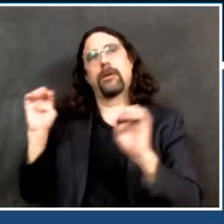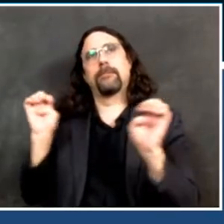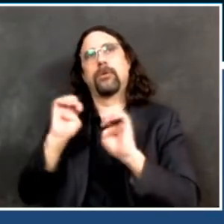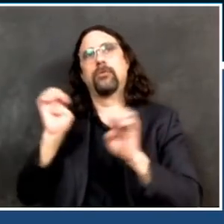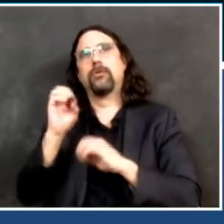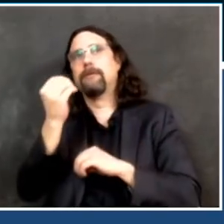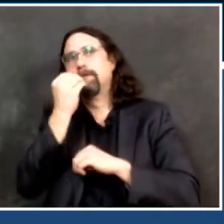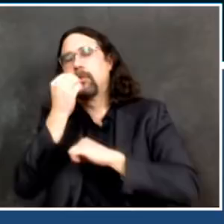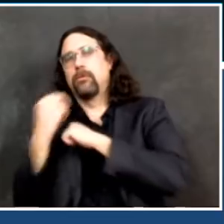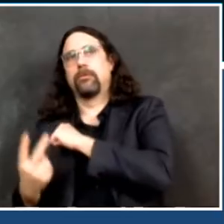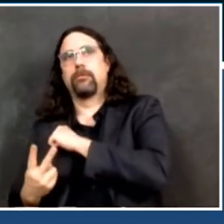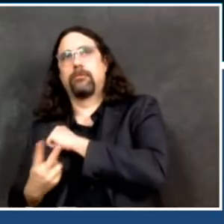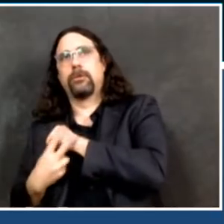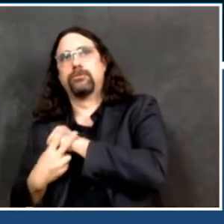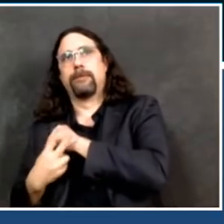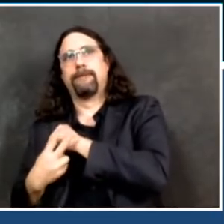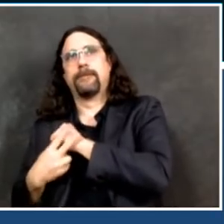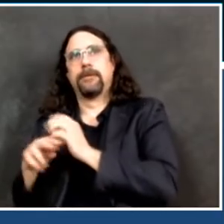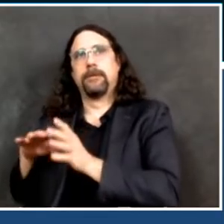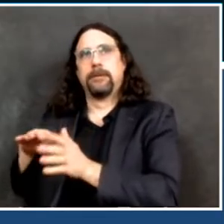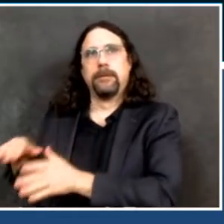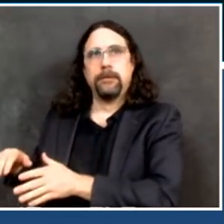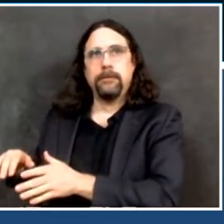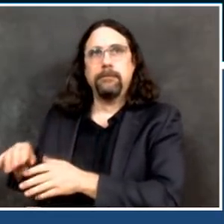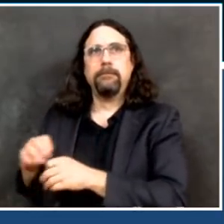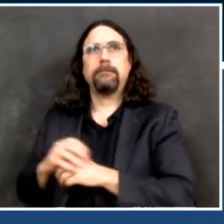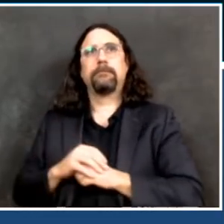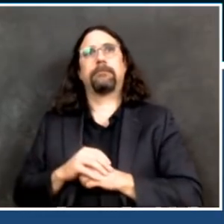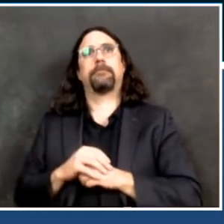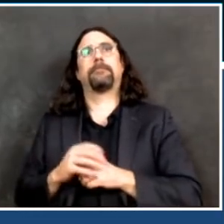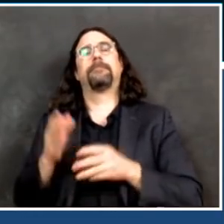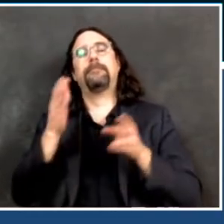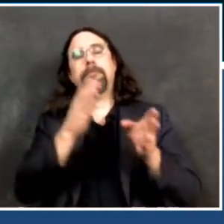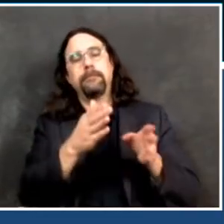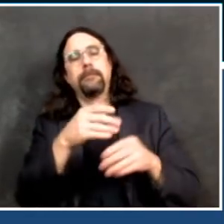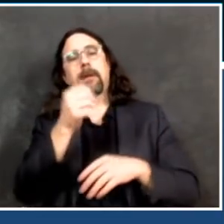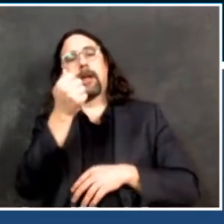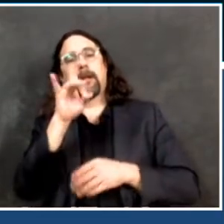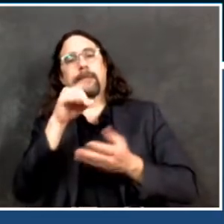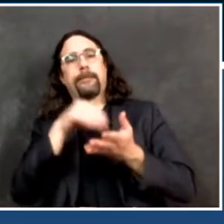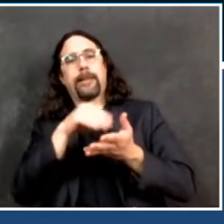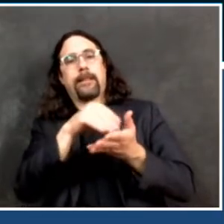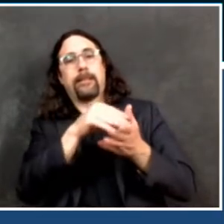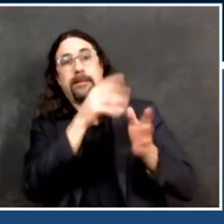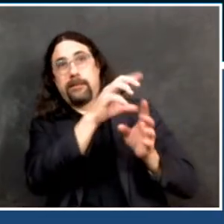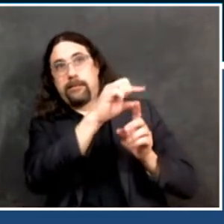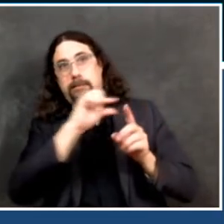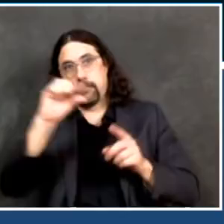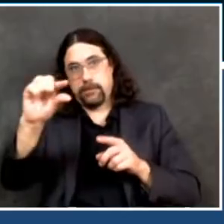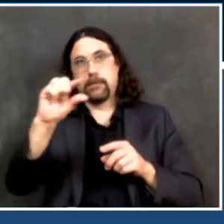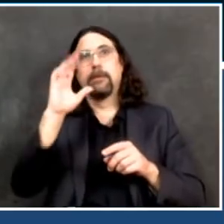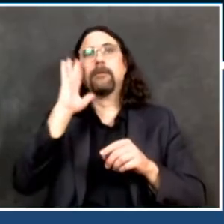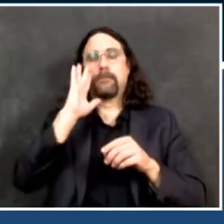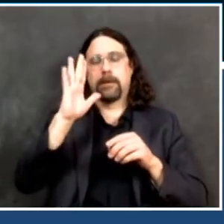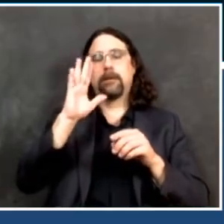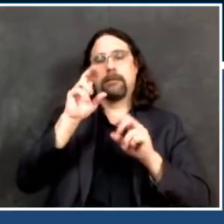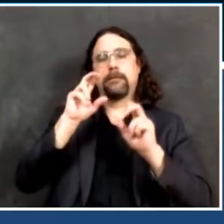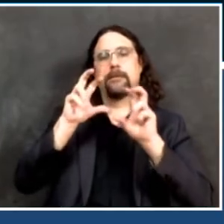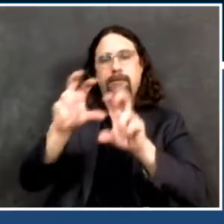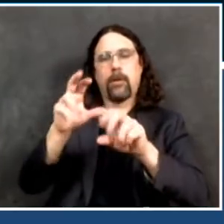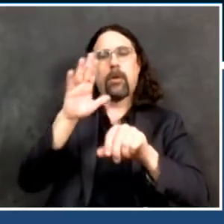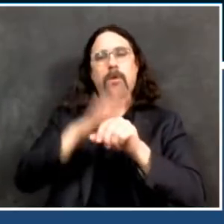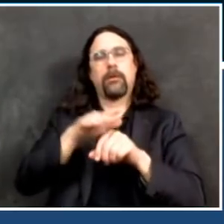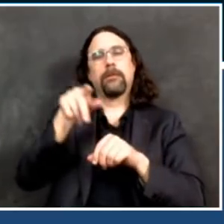to protect us no matter what else happens. 18 million meals ready at all times. Keeping that in reserve while